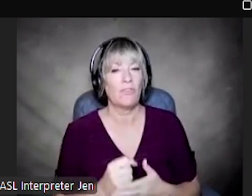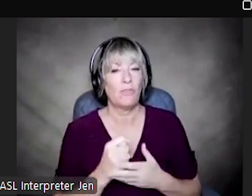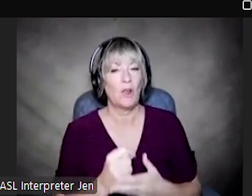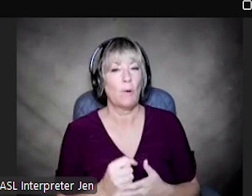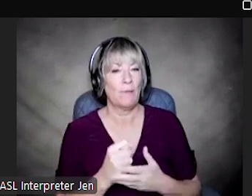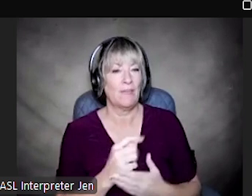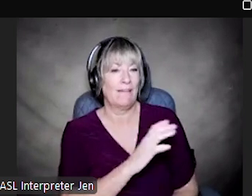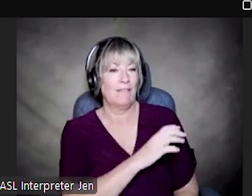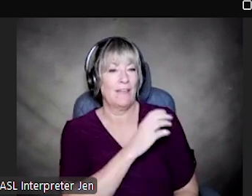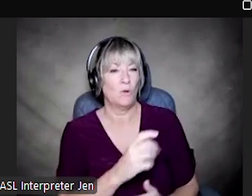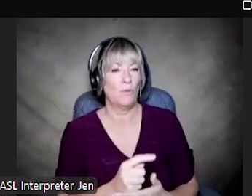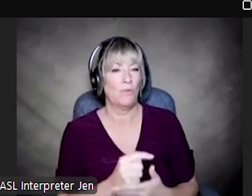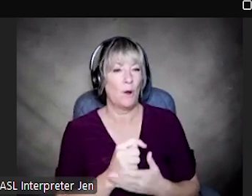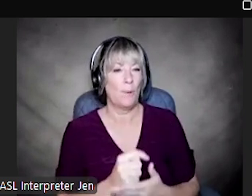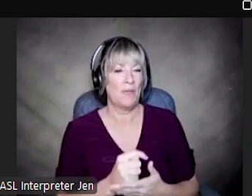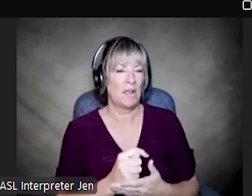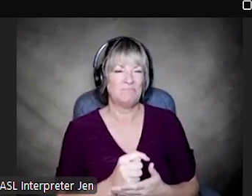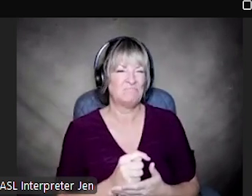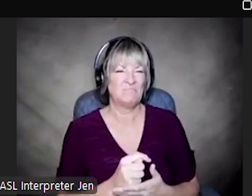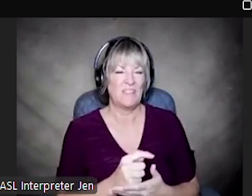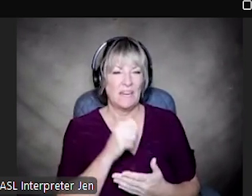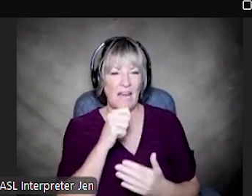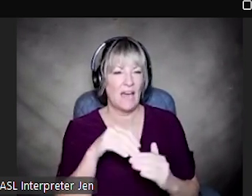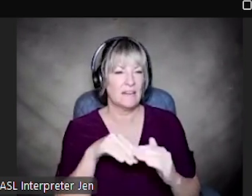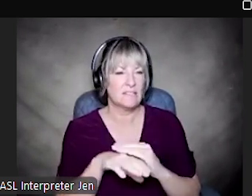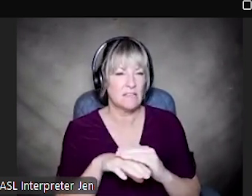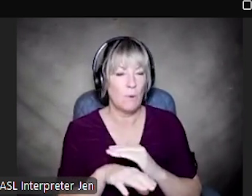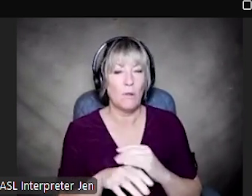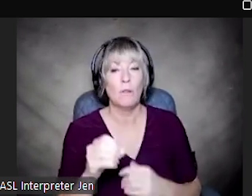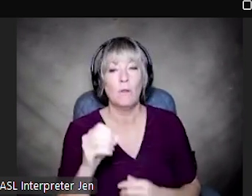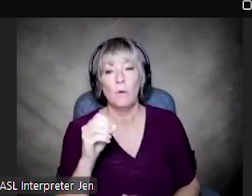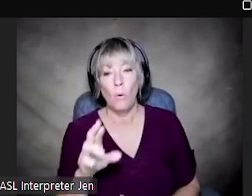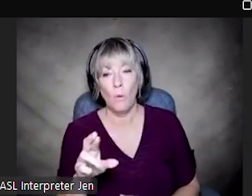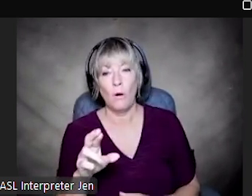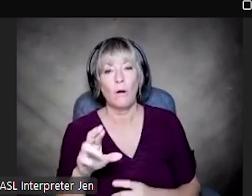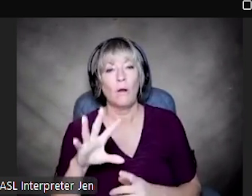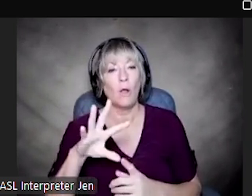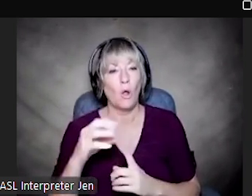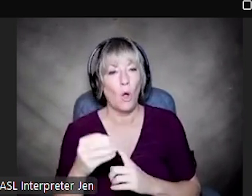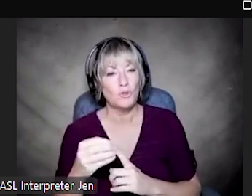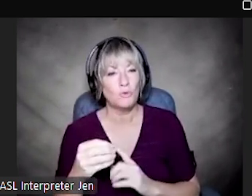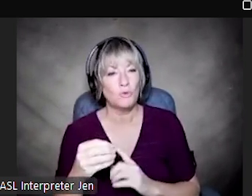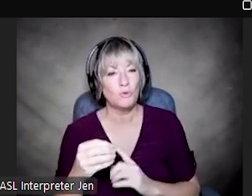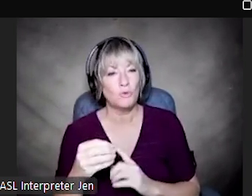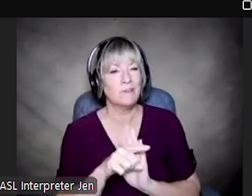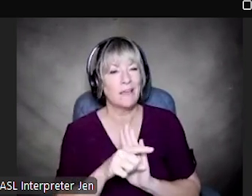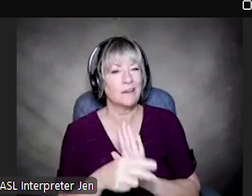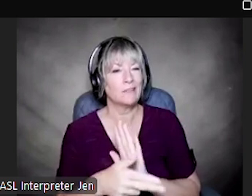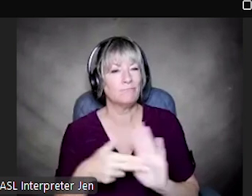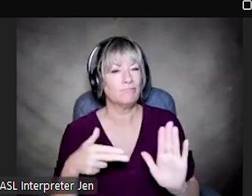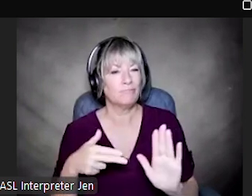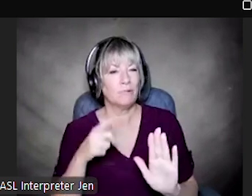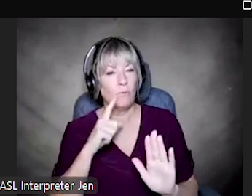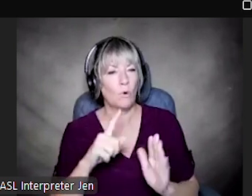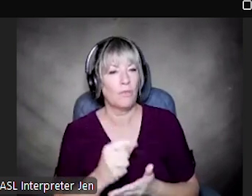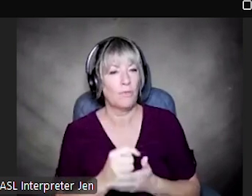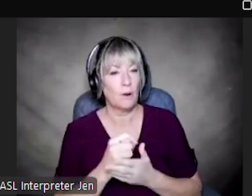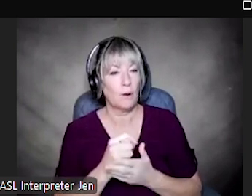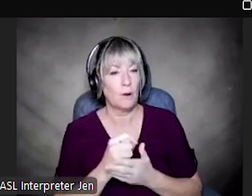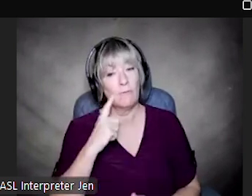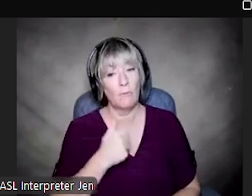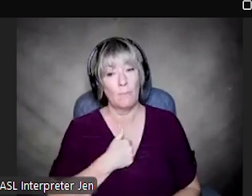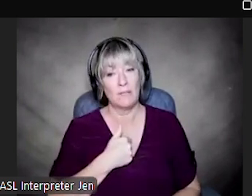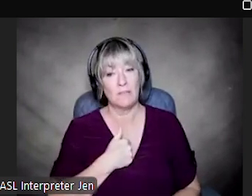clinical therapy, is just not accessible, or there are cultural stigmas to even approaching that. I know for